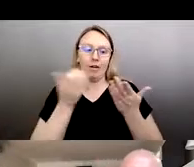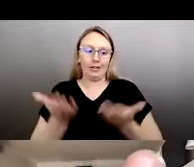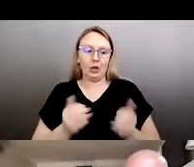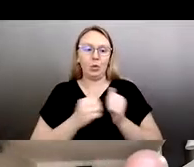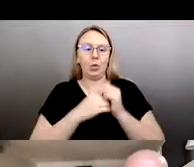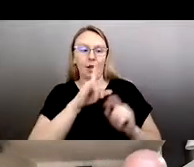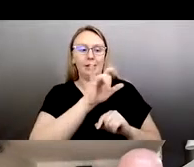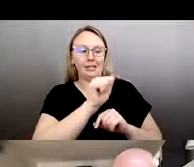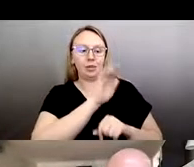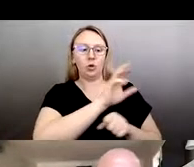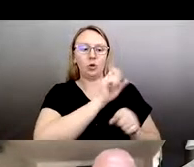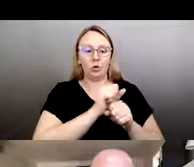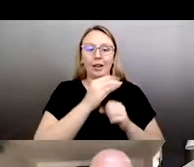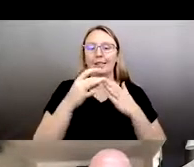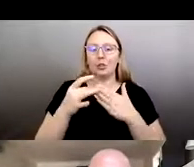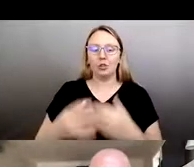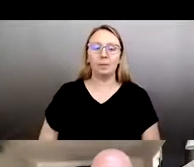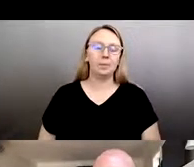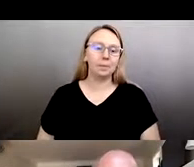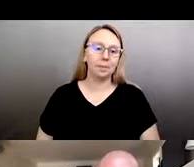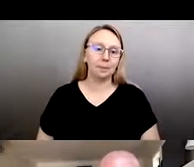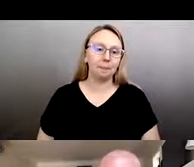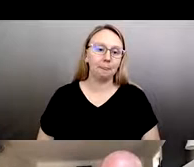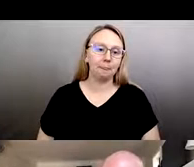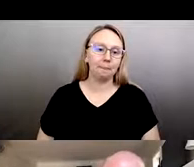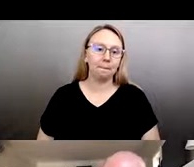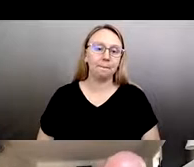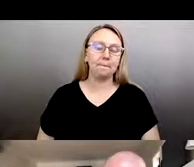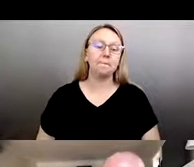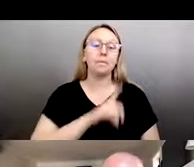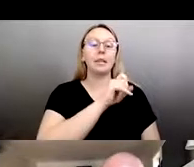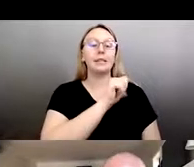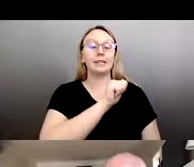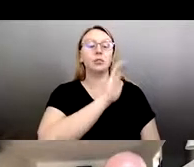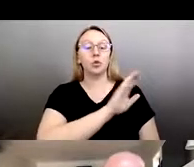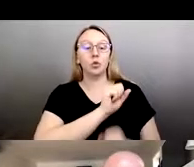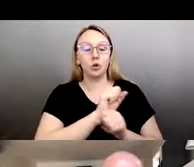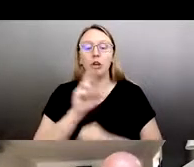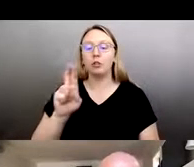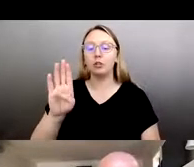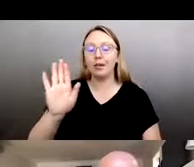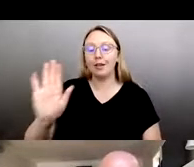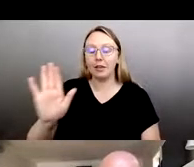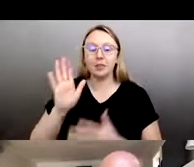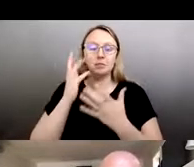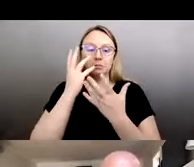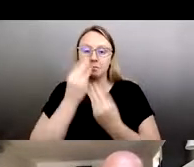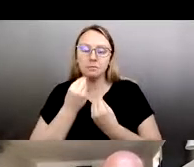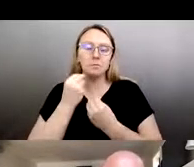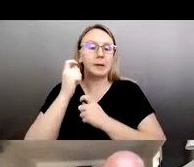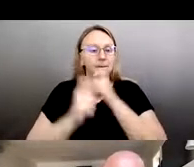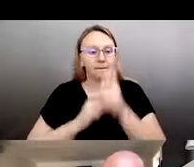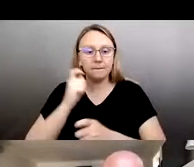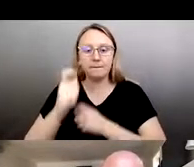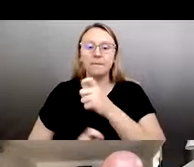thank you, Lisa. But because of Lisa's work and because of Roger's incredible and his incredibly generous gifts and donations, the